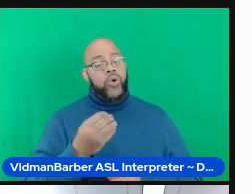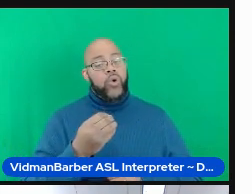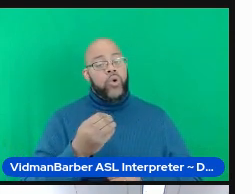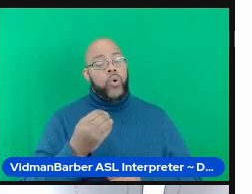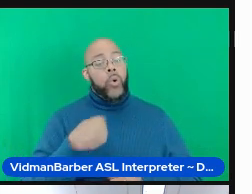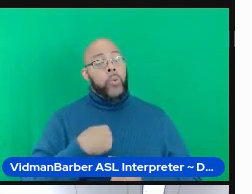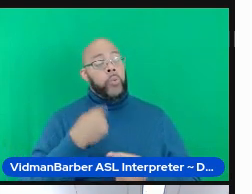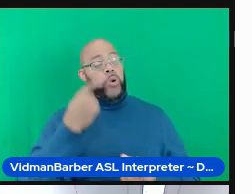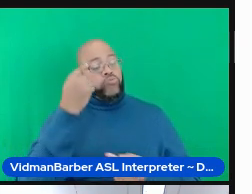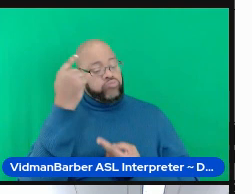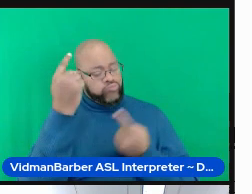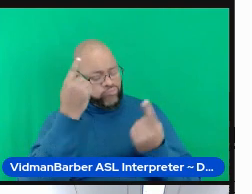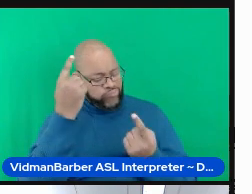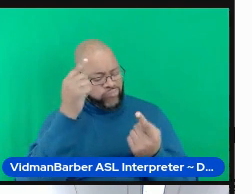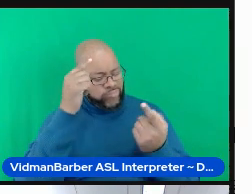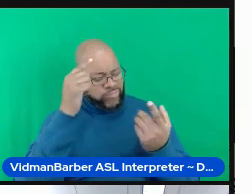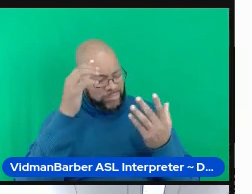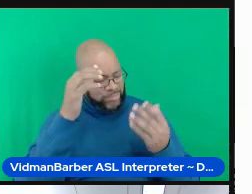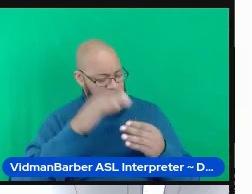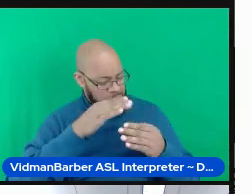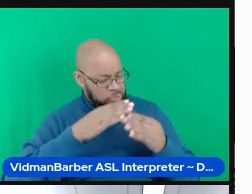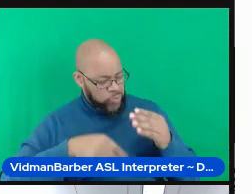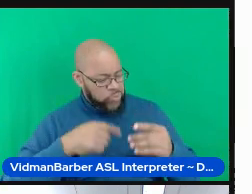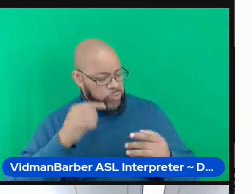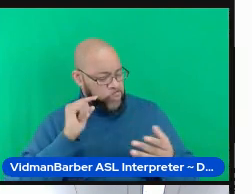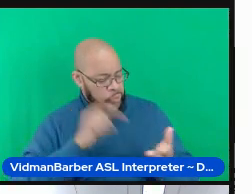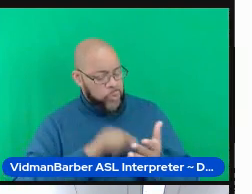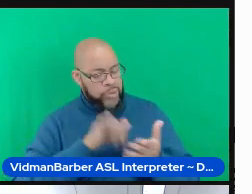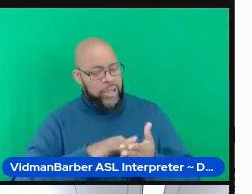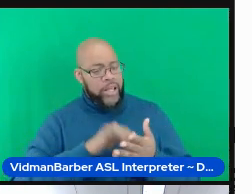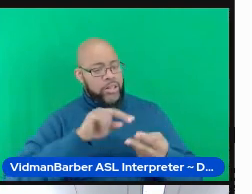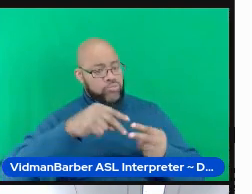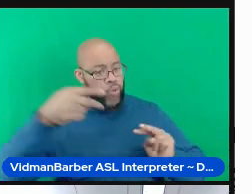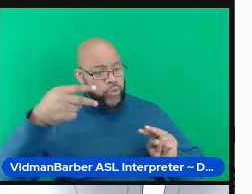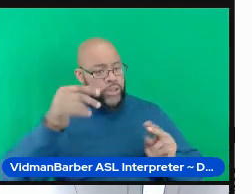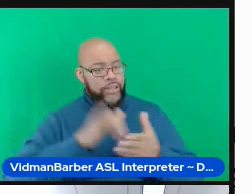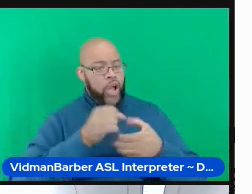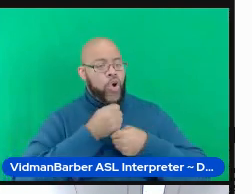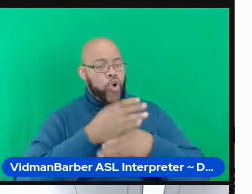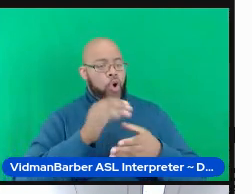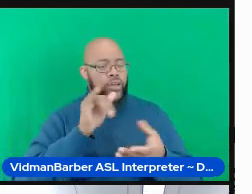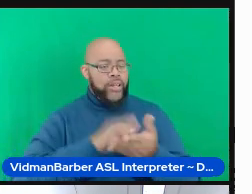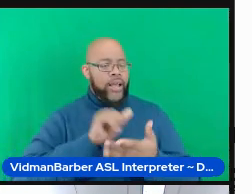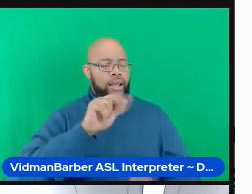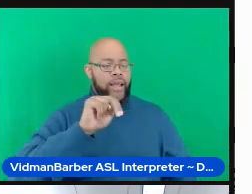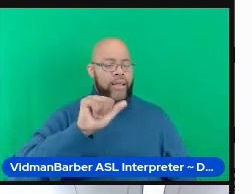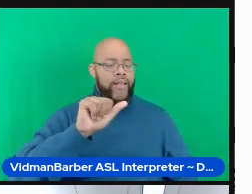that the hemagglutinin protein is the cause of anaphylaxis.